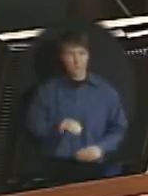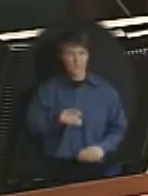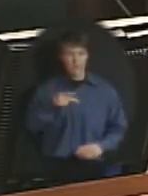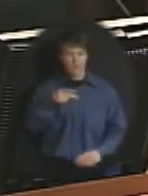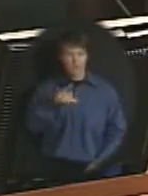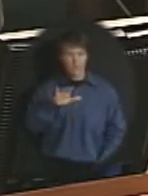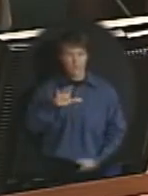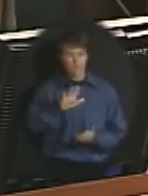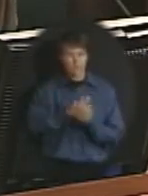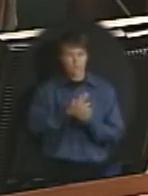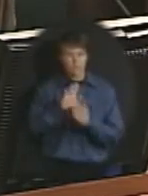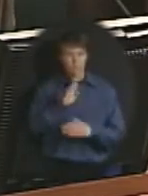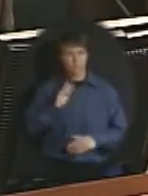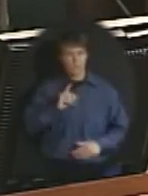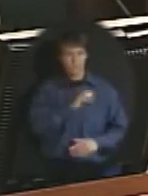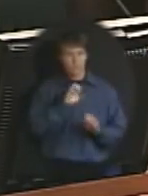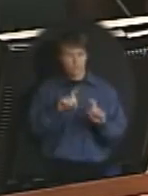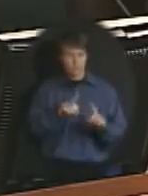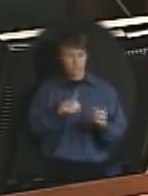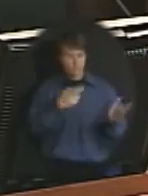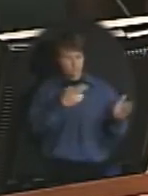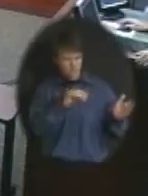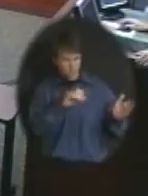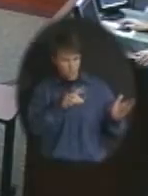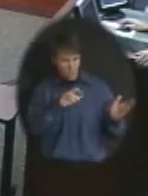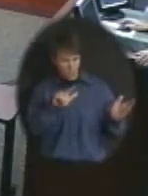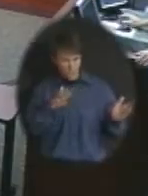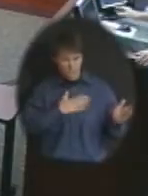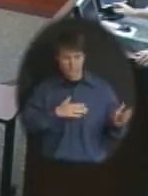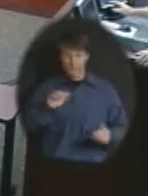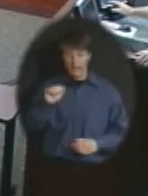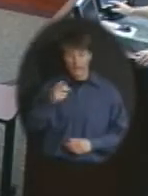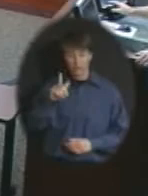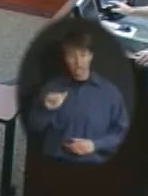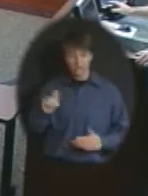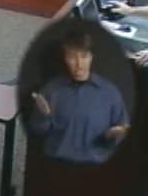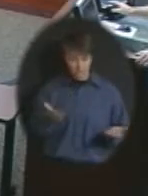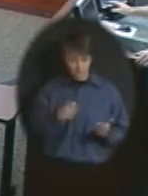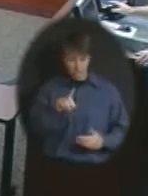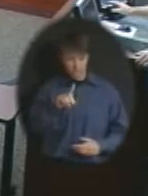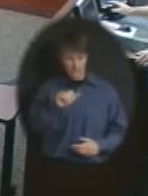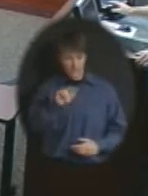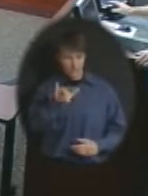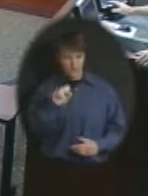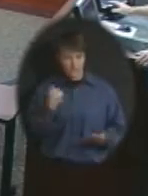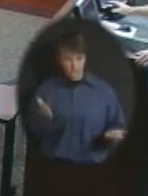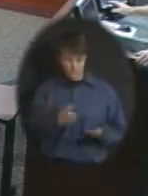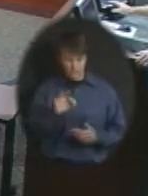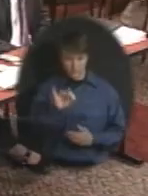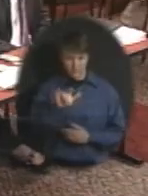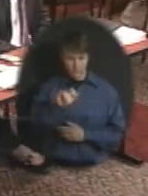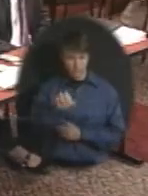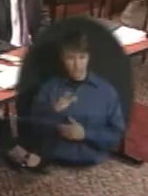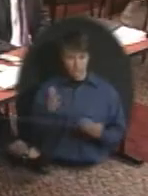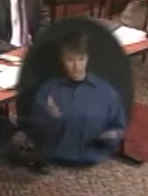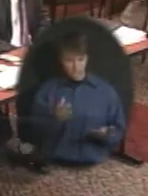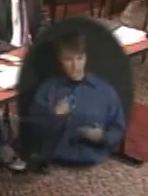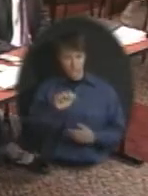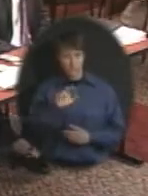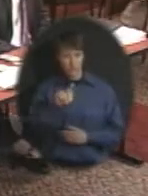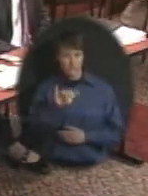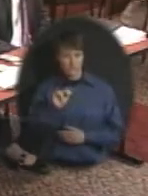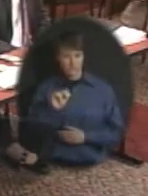Education. Ms. Hibbs, would you take the roll, please? Ms. Ashley? Here. Dr. Daniels? Here. Mrs. Felter? Here. Mrs. Martin?